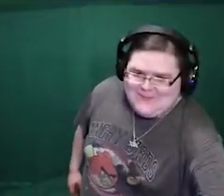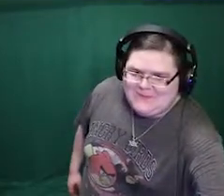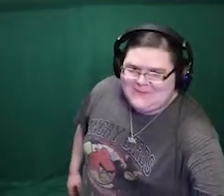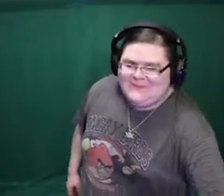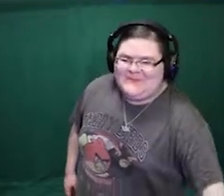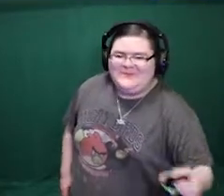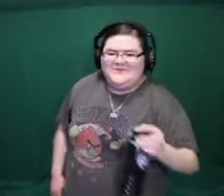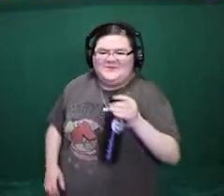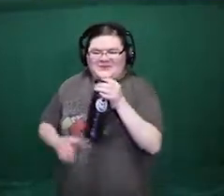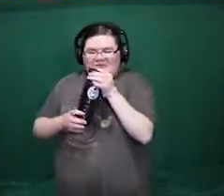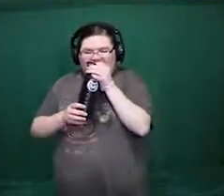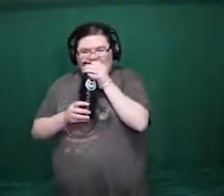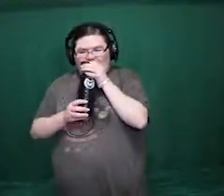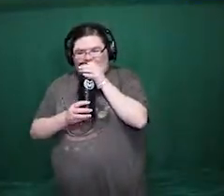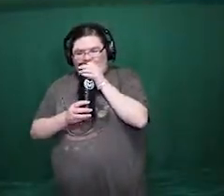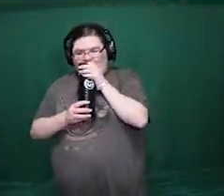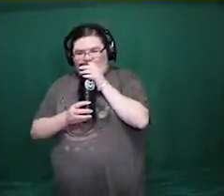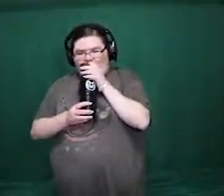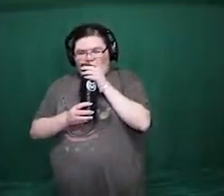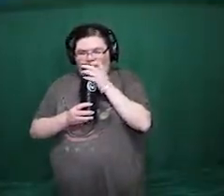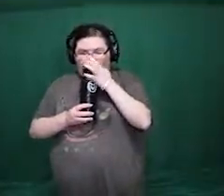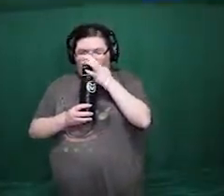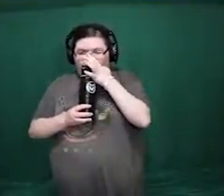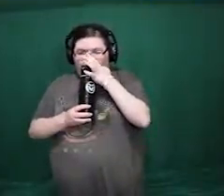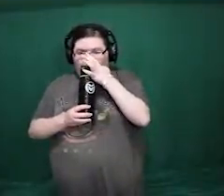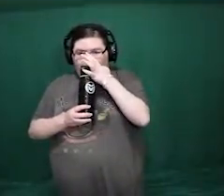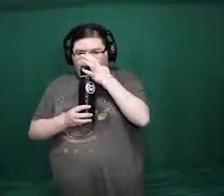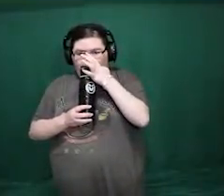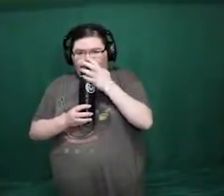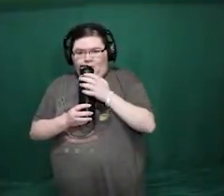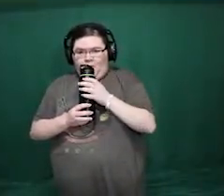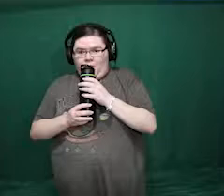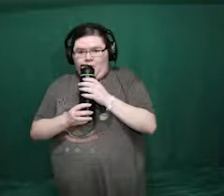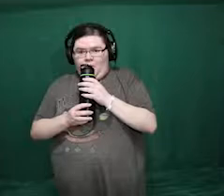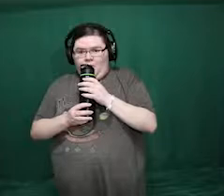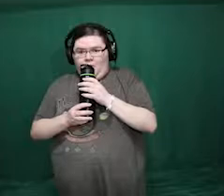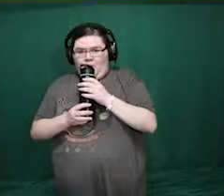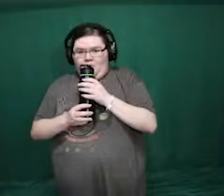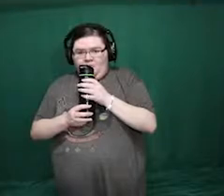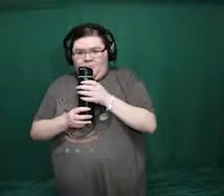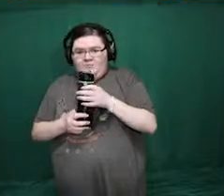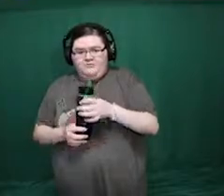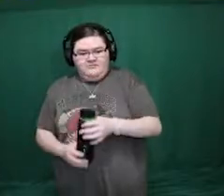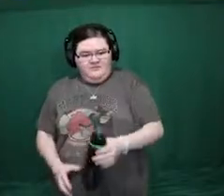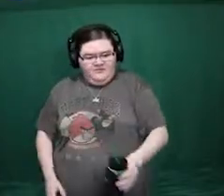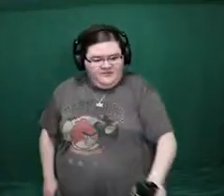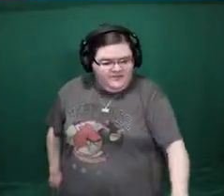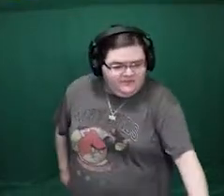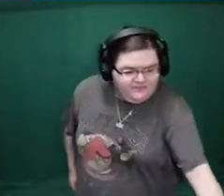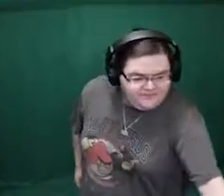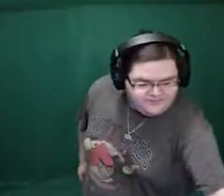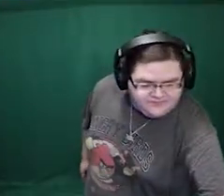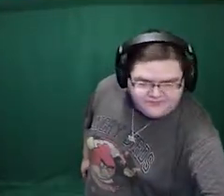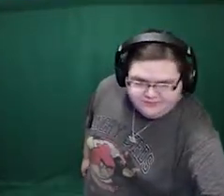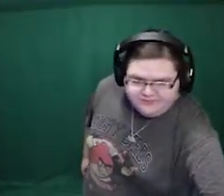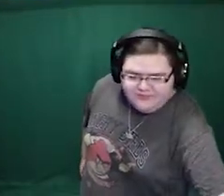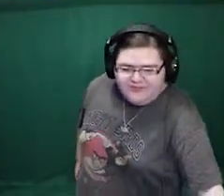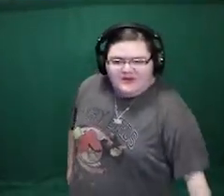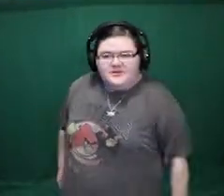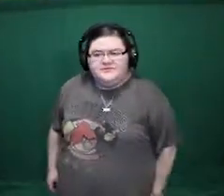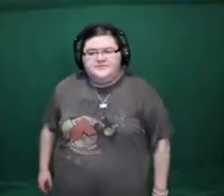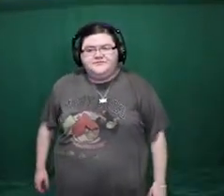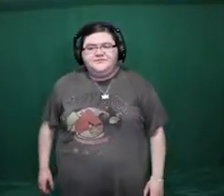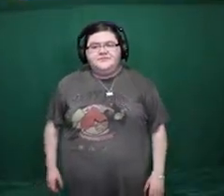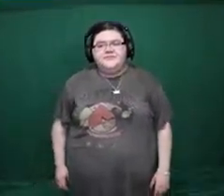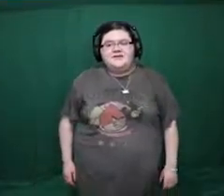Yes. Well, there we go. I mean, I did give you a warning beforehand. Just going back this way. No, wait. Qualified. Am I going to make it? Oh my